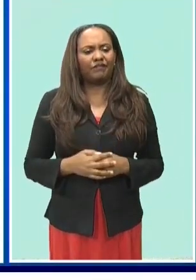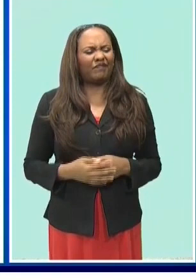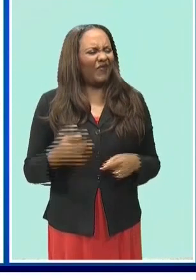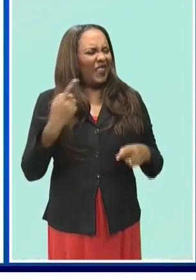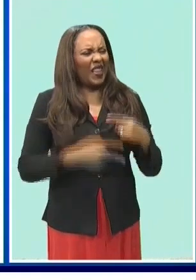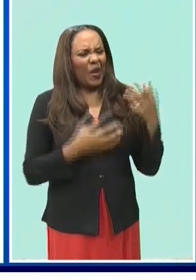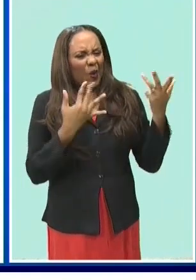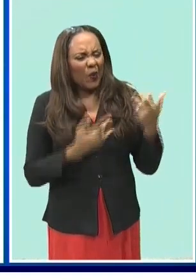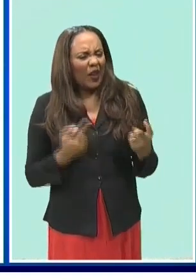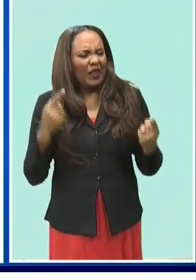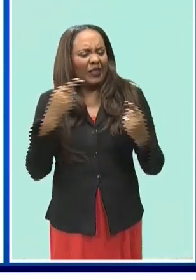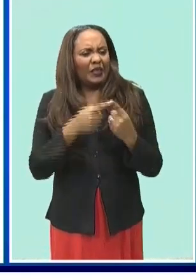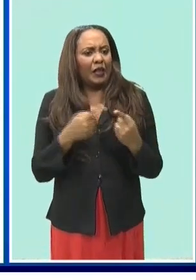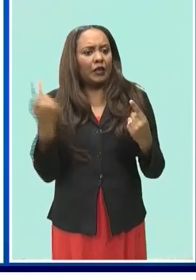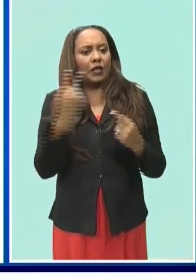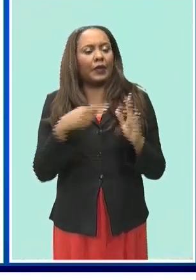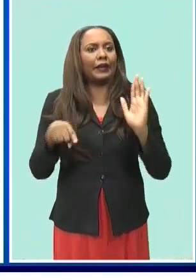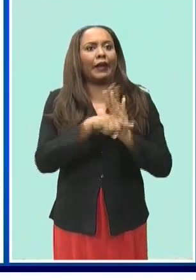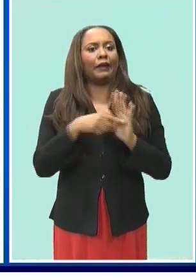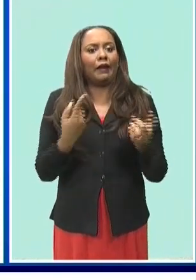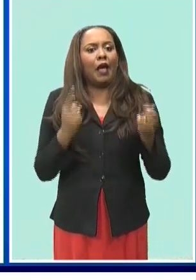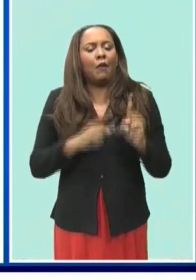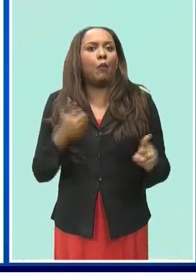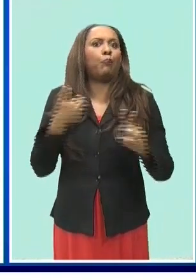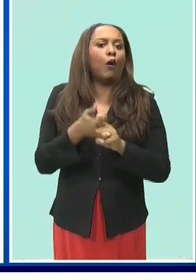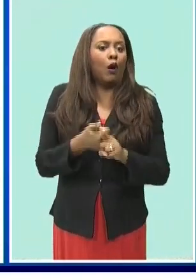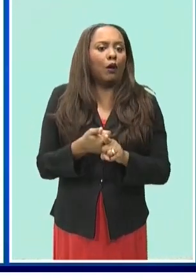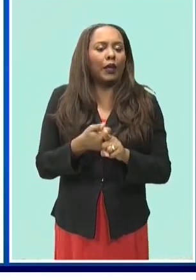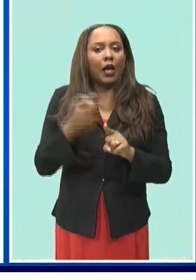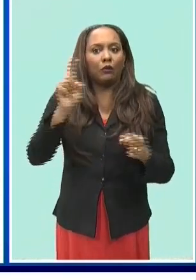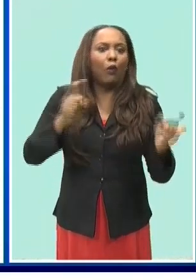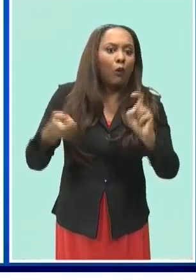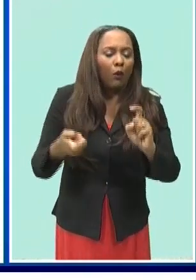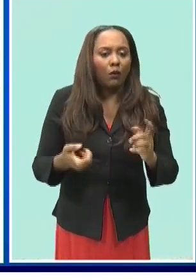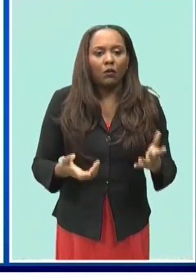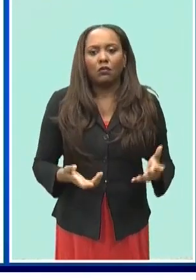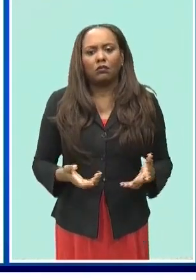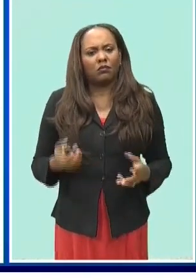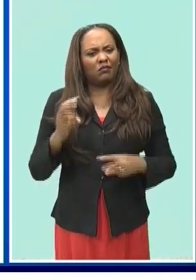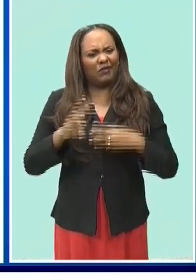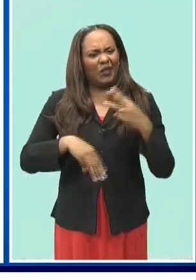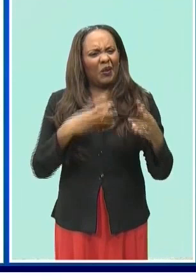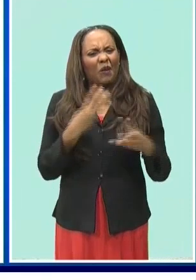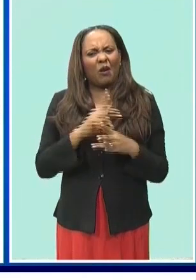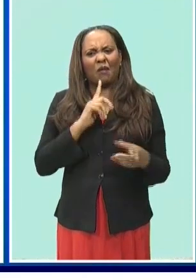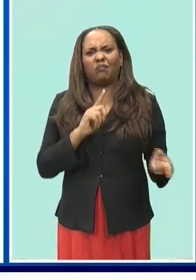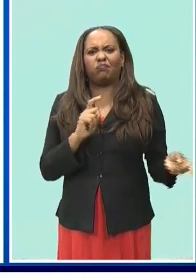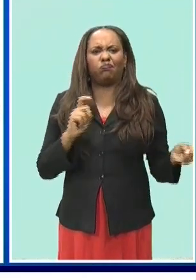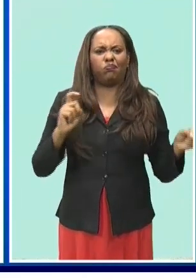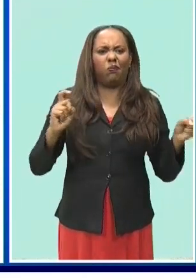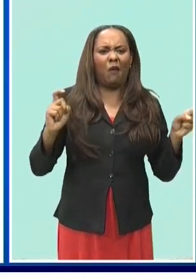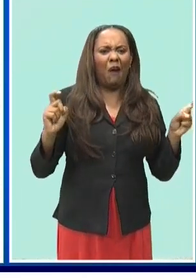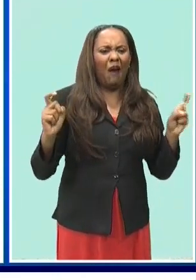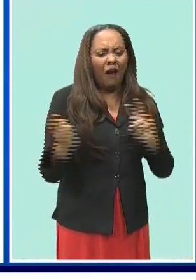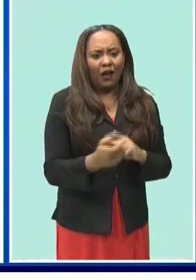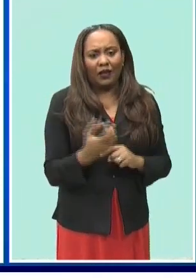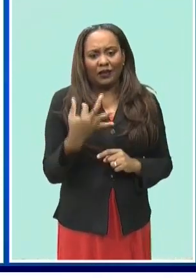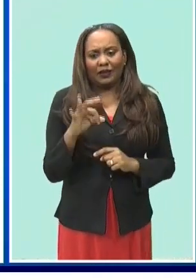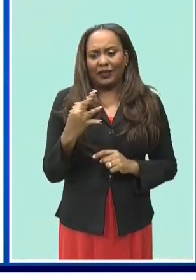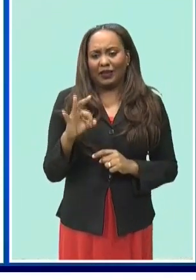done this or we should have done that. And certainly the world has changed since 1976. So a lot of